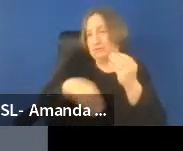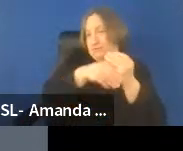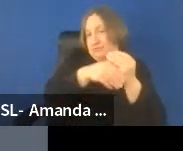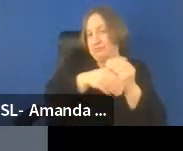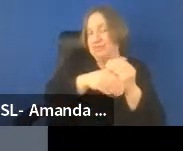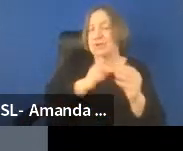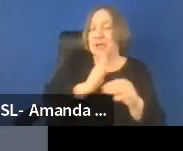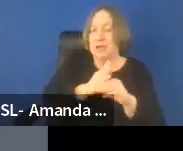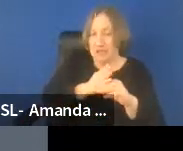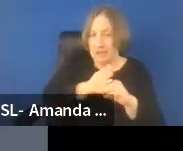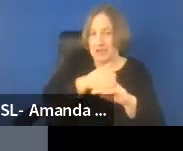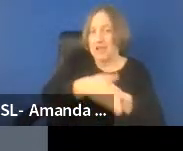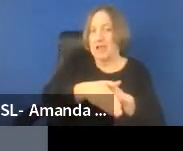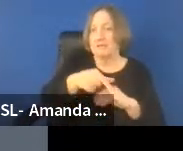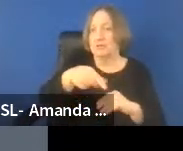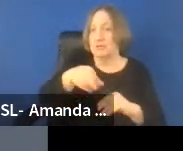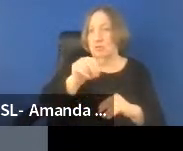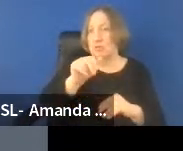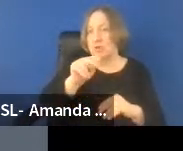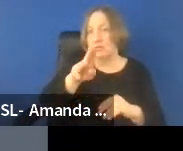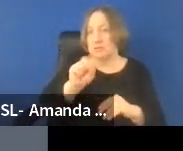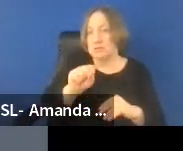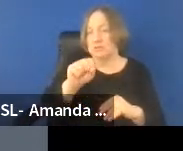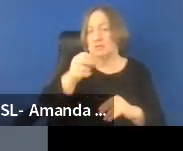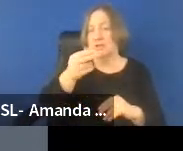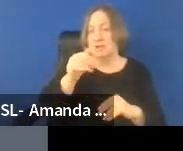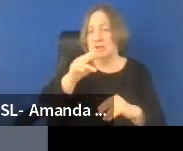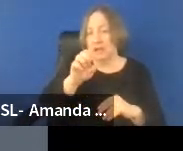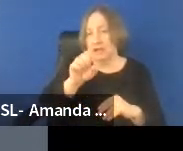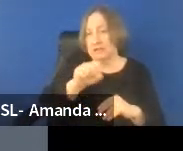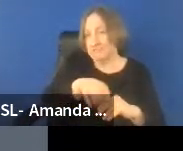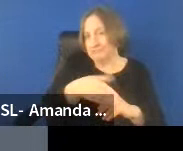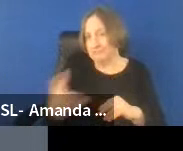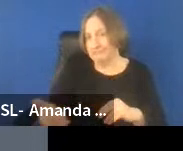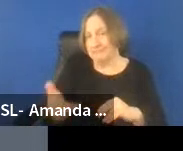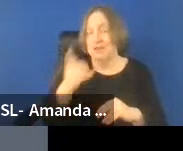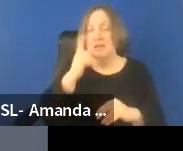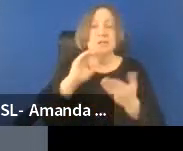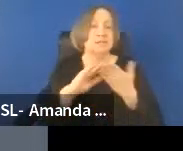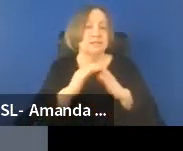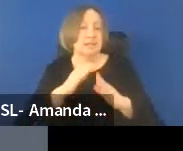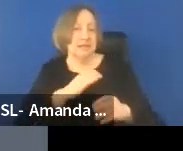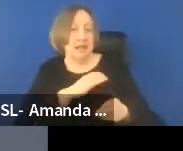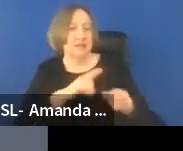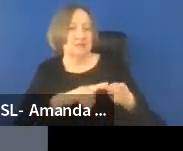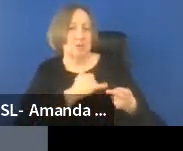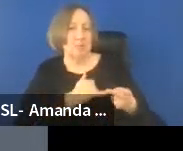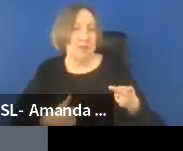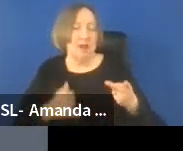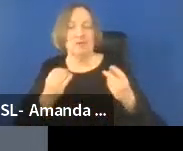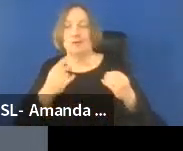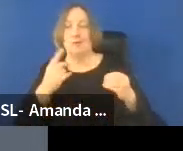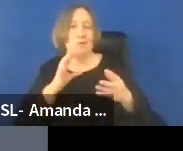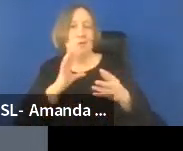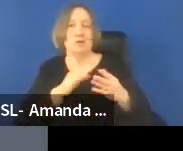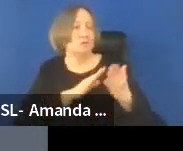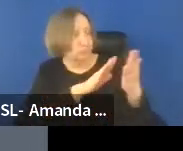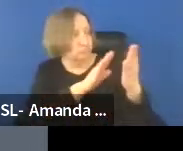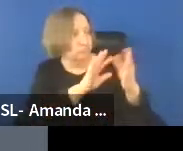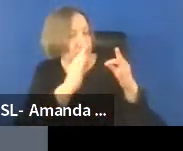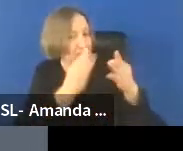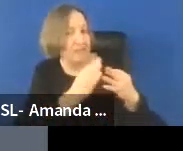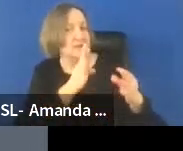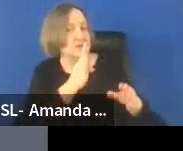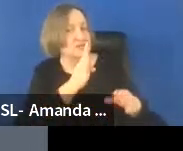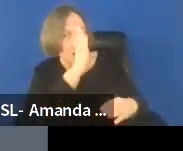after the death of Quanis Hayes, because obviously city council, the mayor, no one wanted to address the family and to speak to